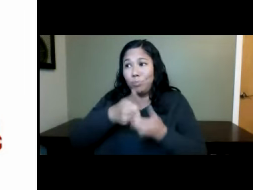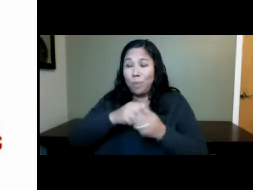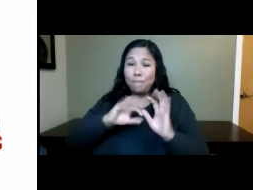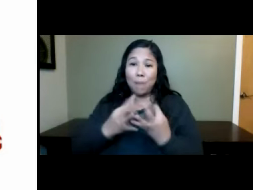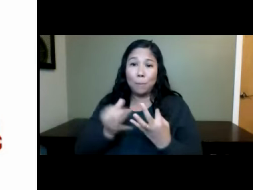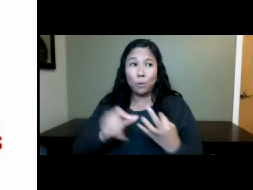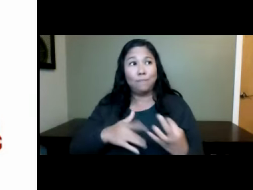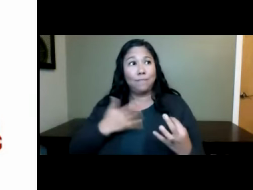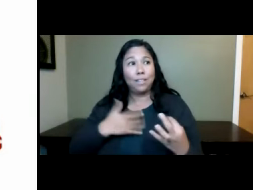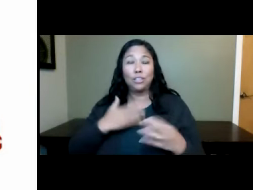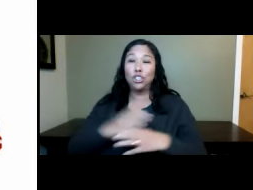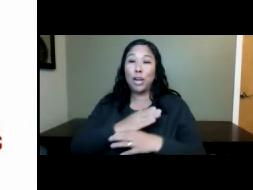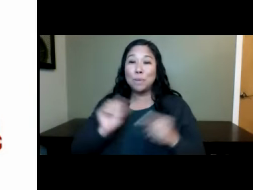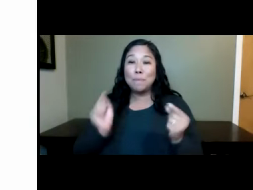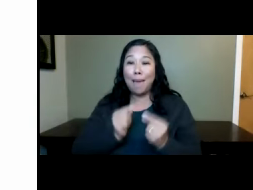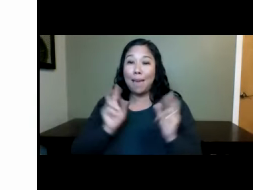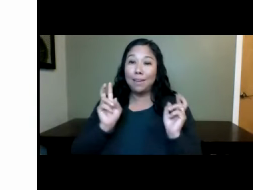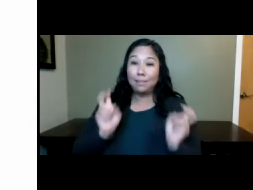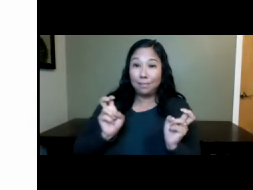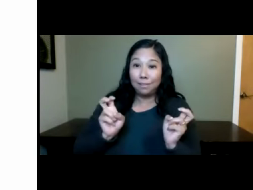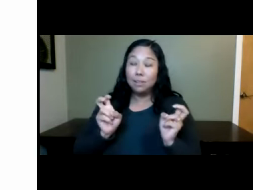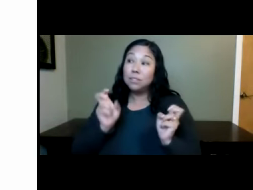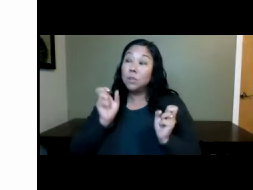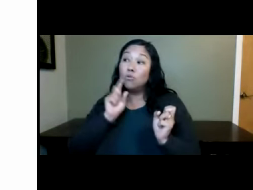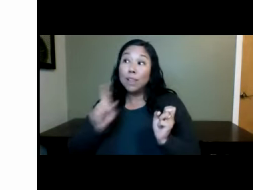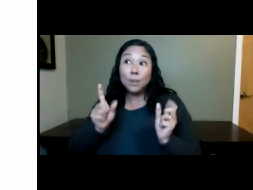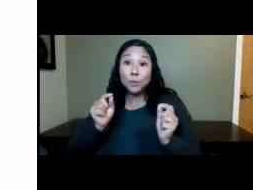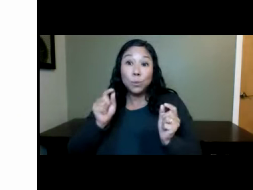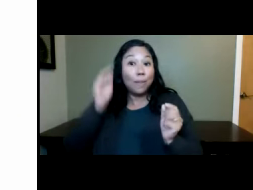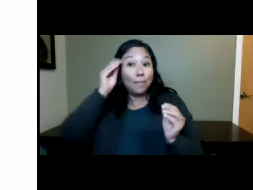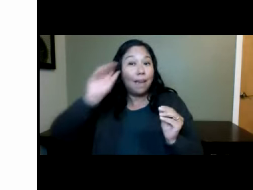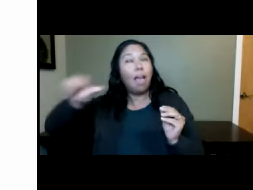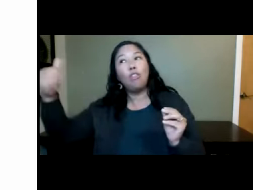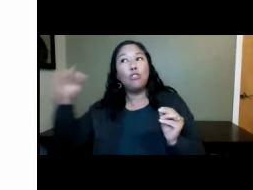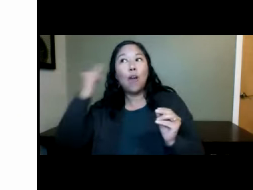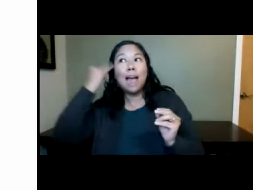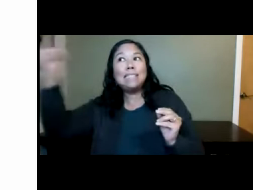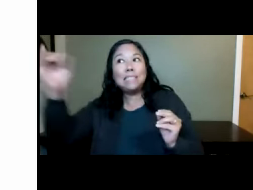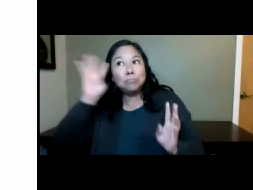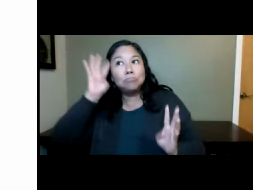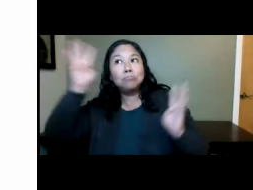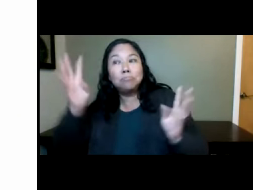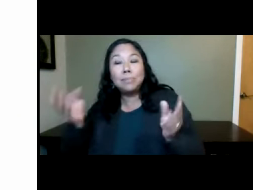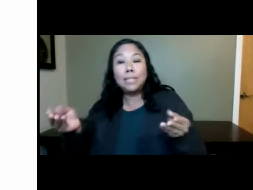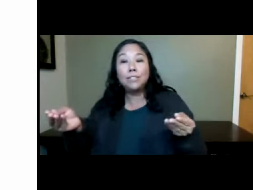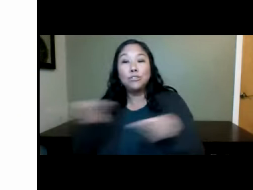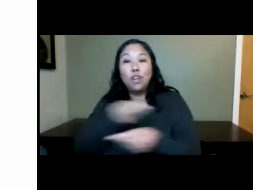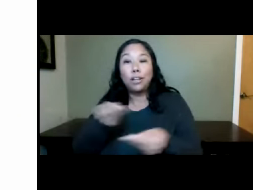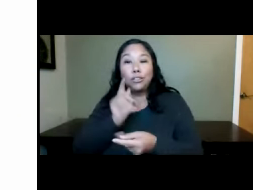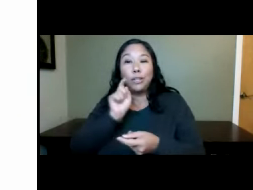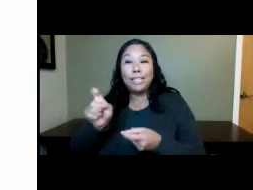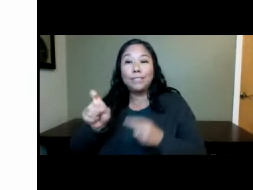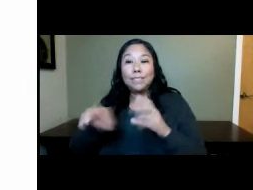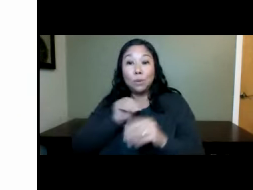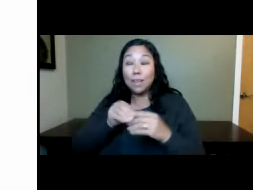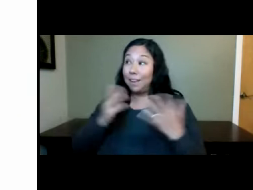So there's a lot of creative ideas that people are thinking of. So maybe exchanging gifts outdoors. We are fortunate here in California where we